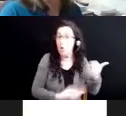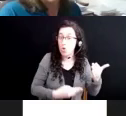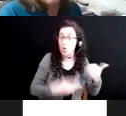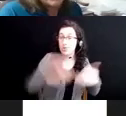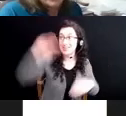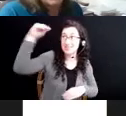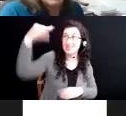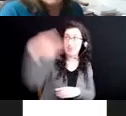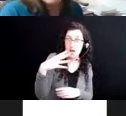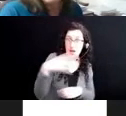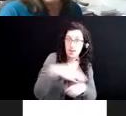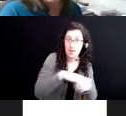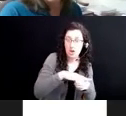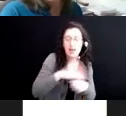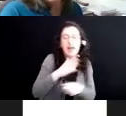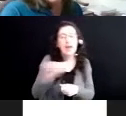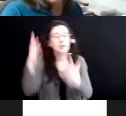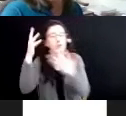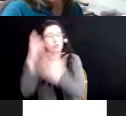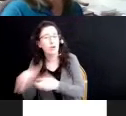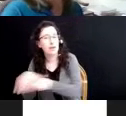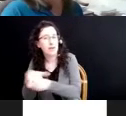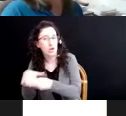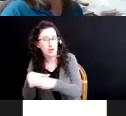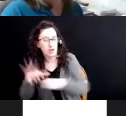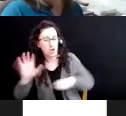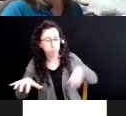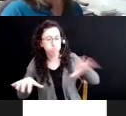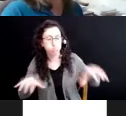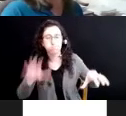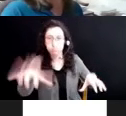areas. So reptiles and amphibians are